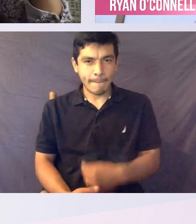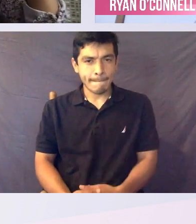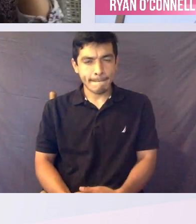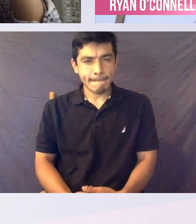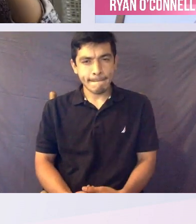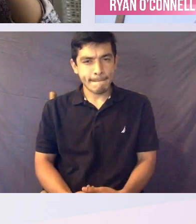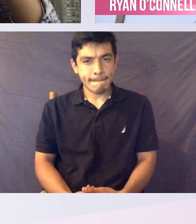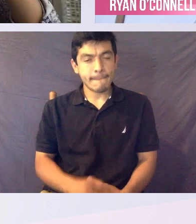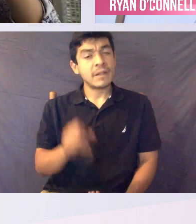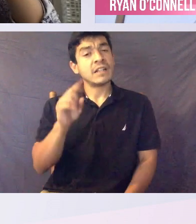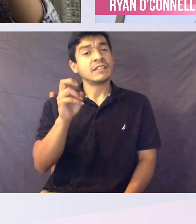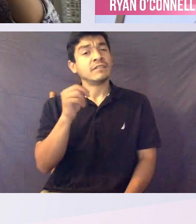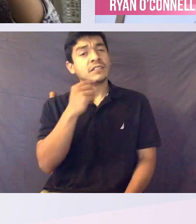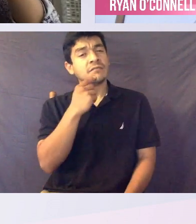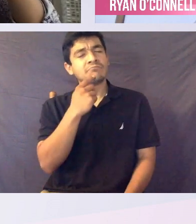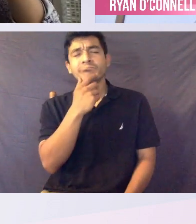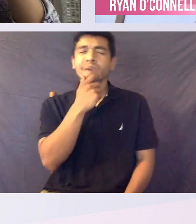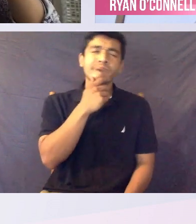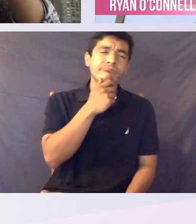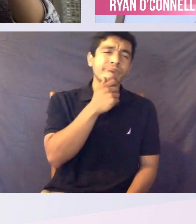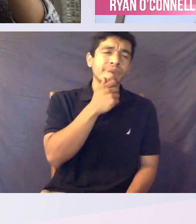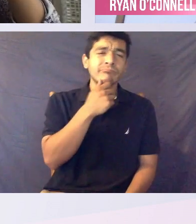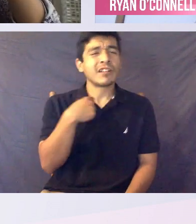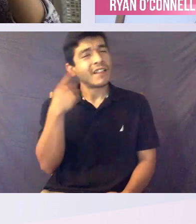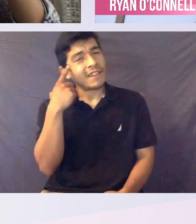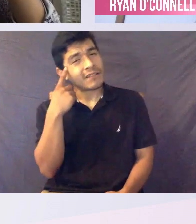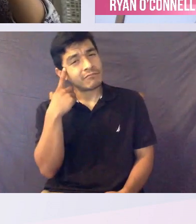You know, I think that